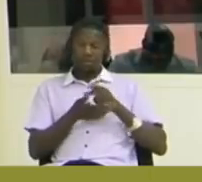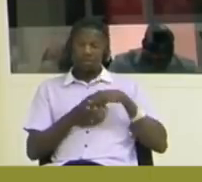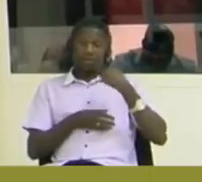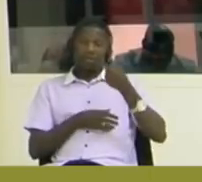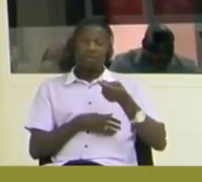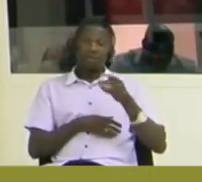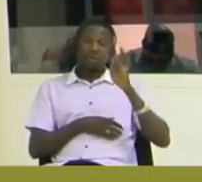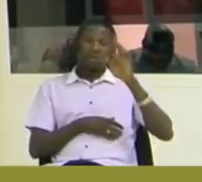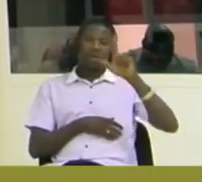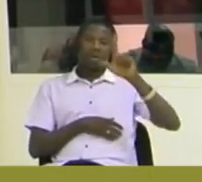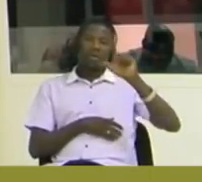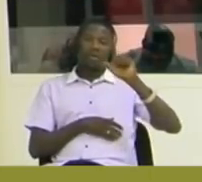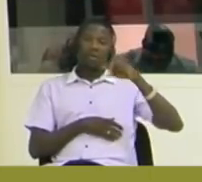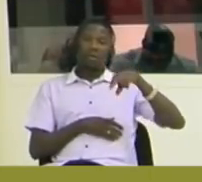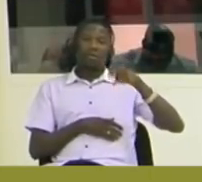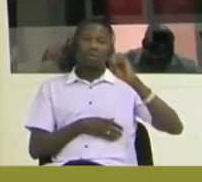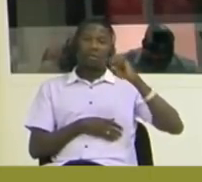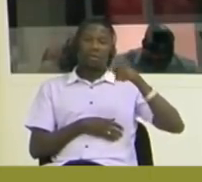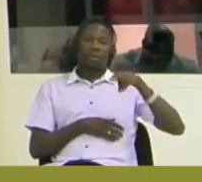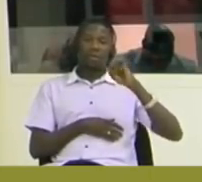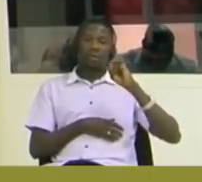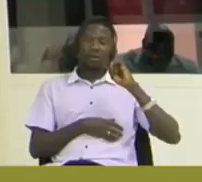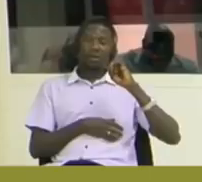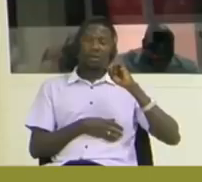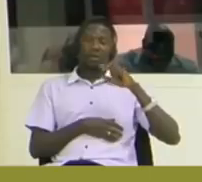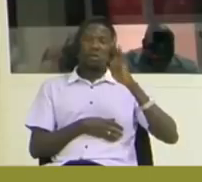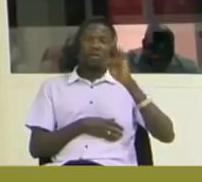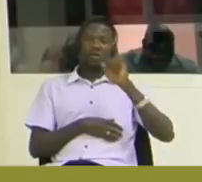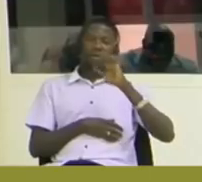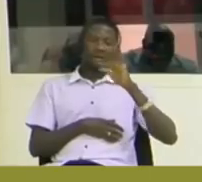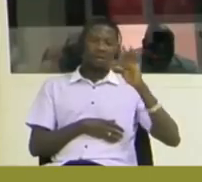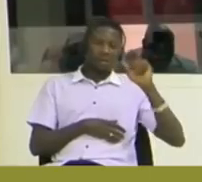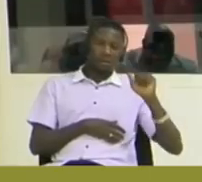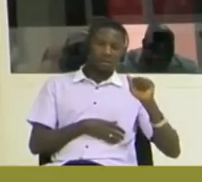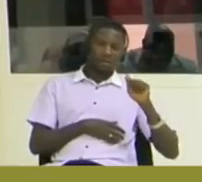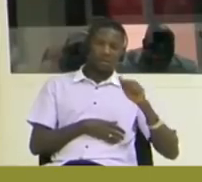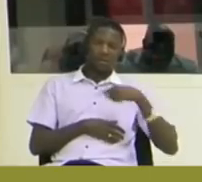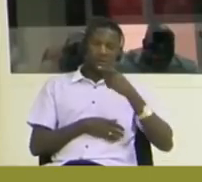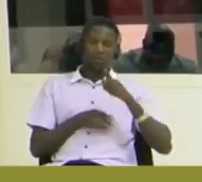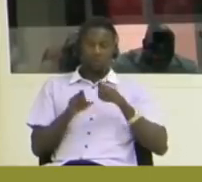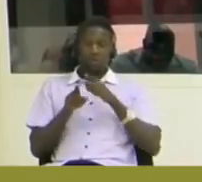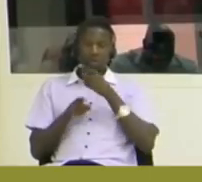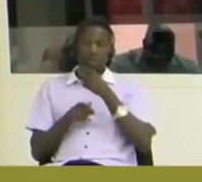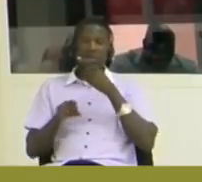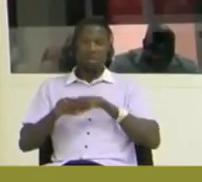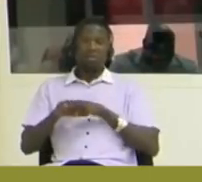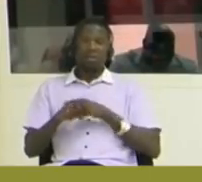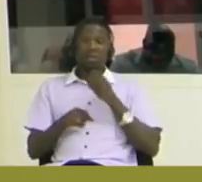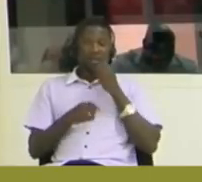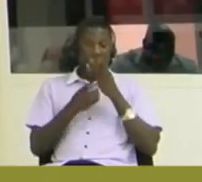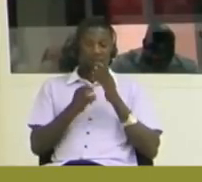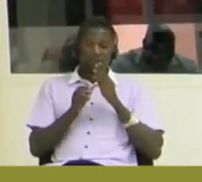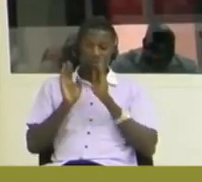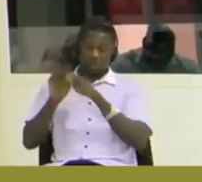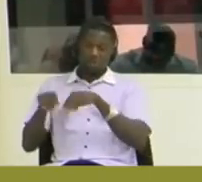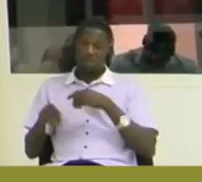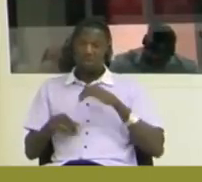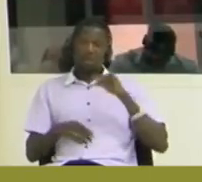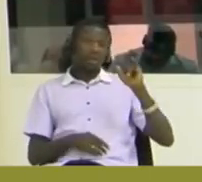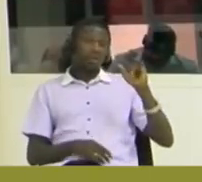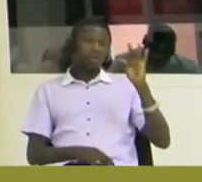from Lamin Fati, who was with you at the time. He said he dropped you off at Yankuba Ture's